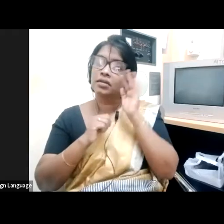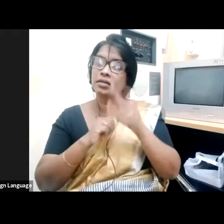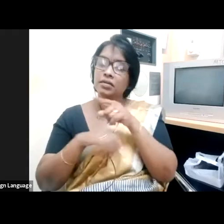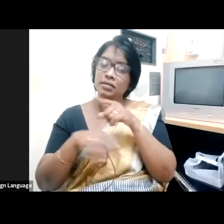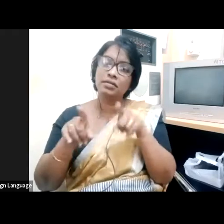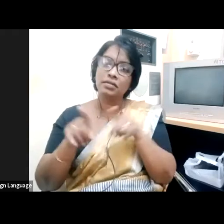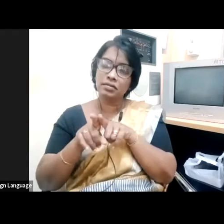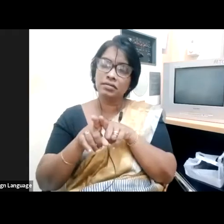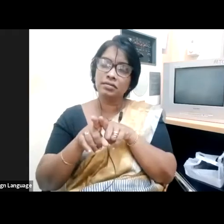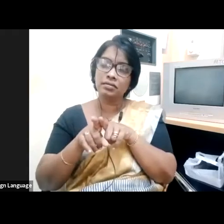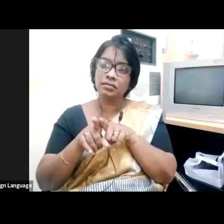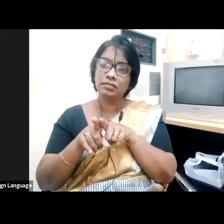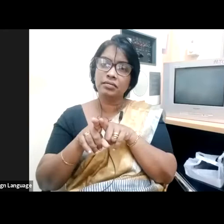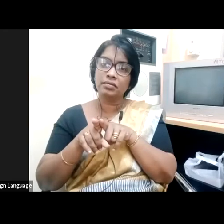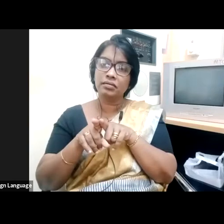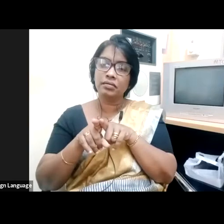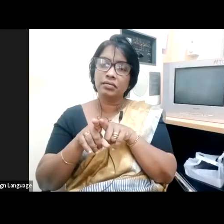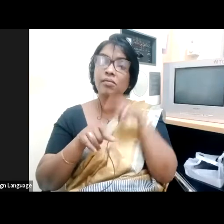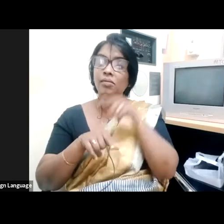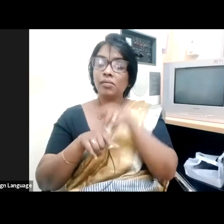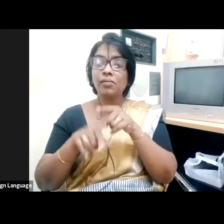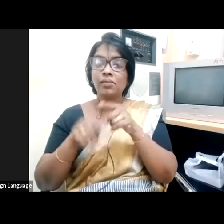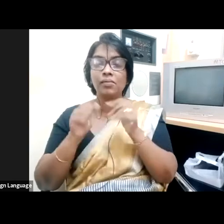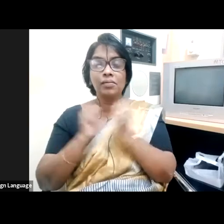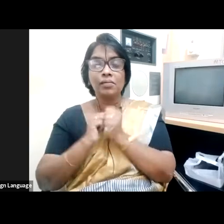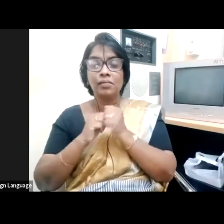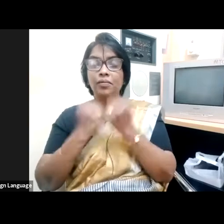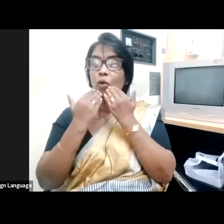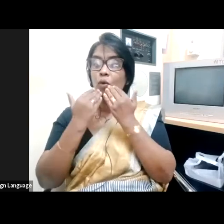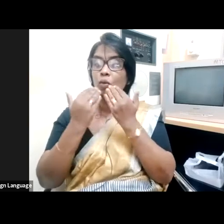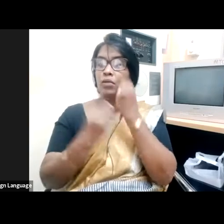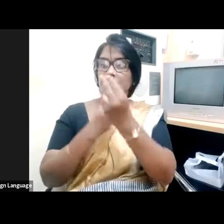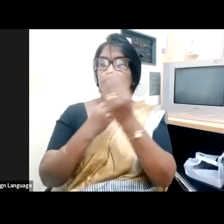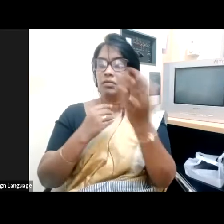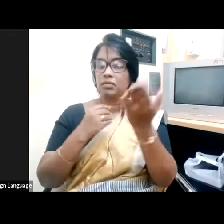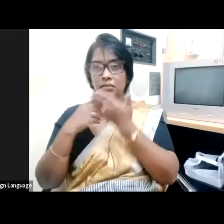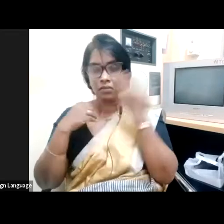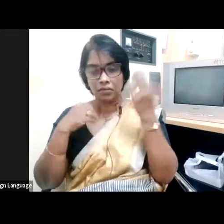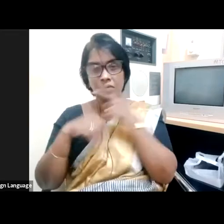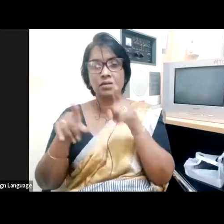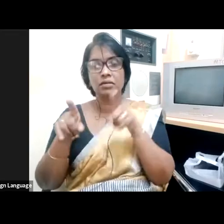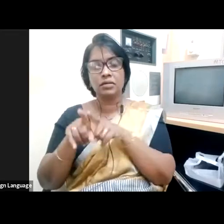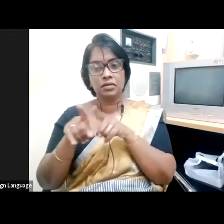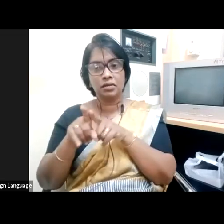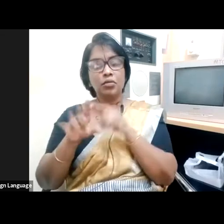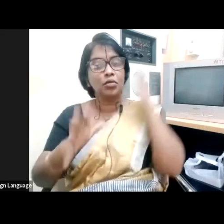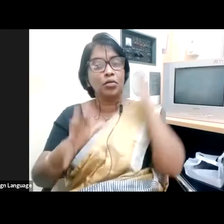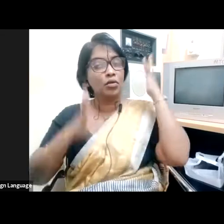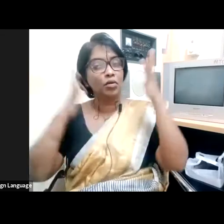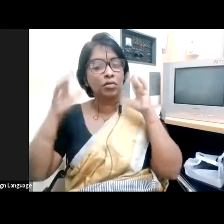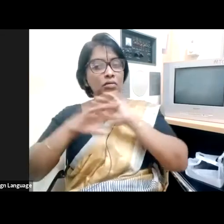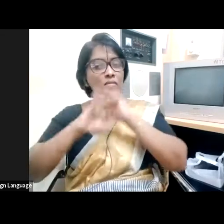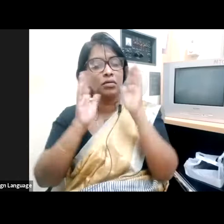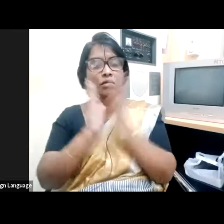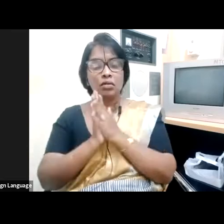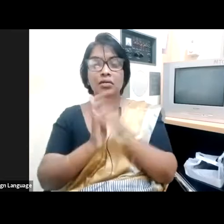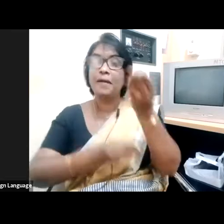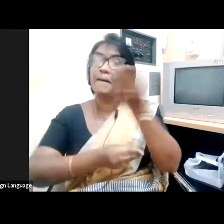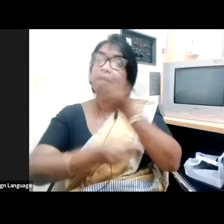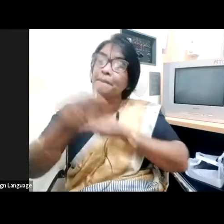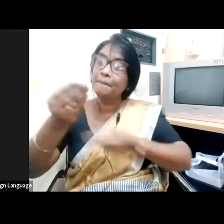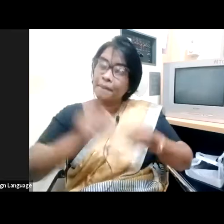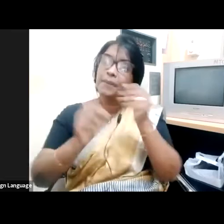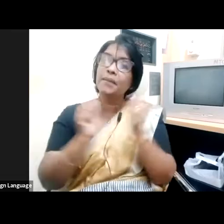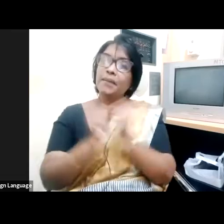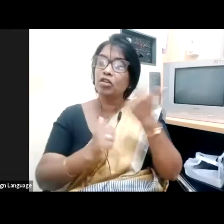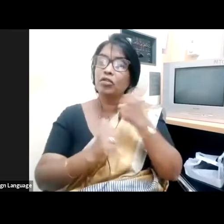country and innovate for our customers across the world, the propositions that we have in business.